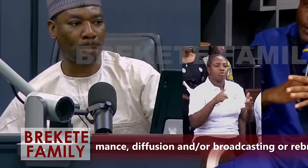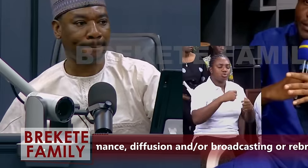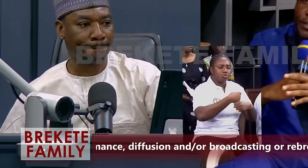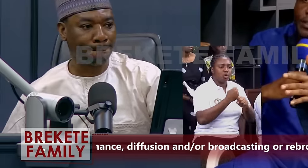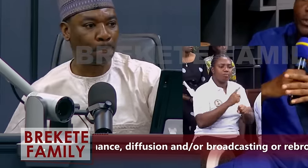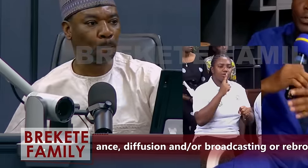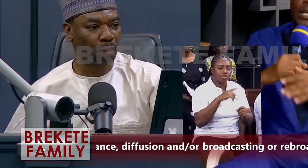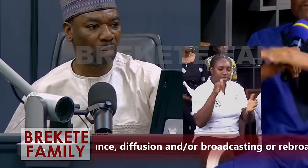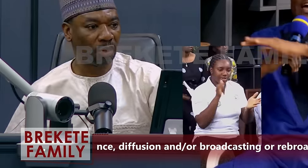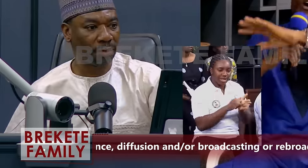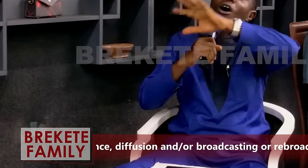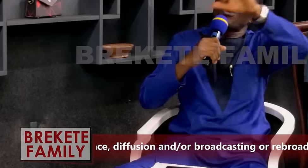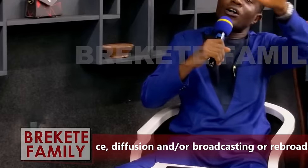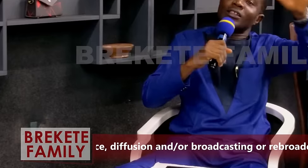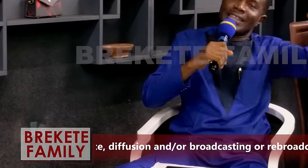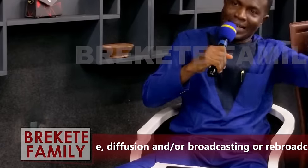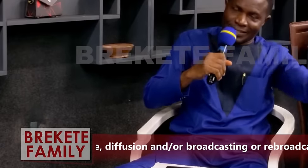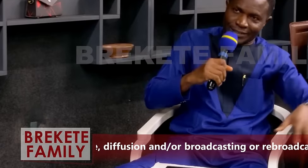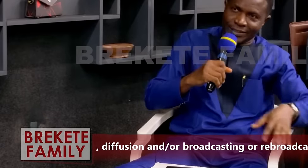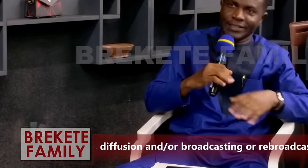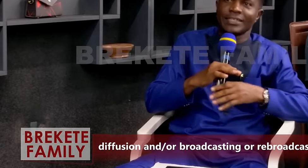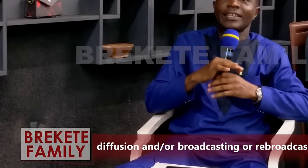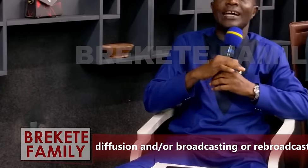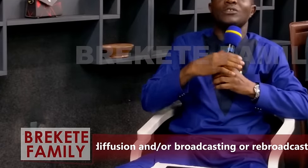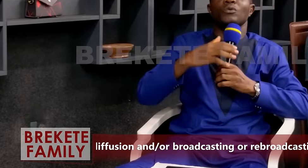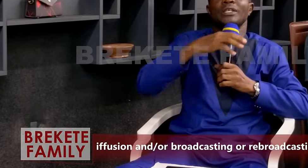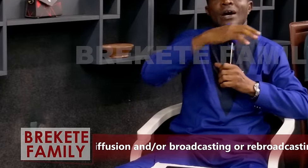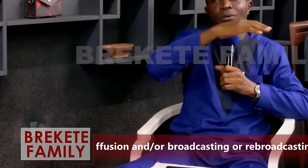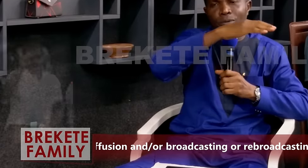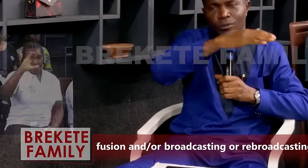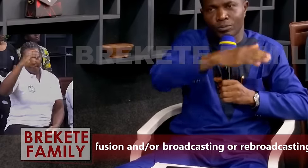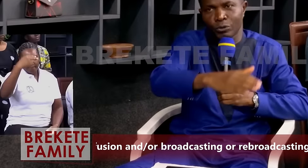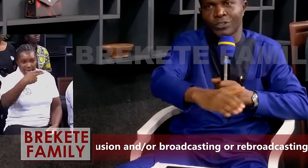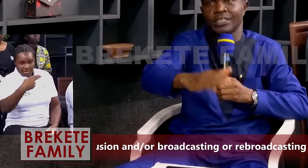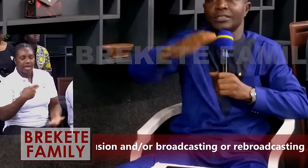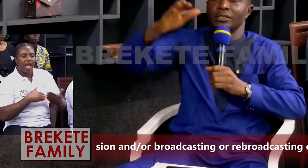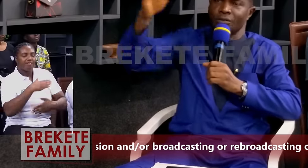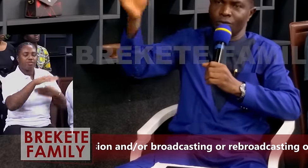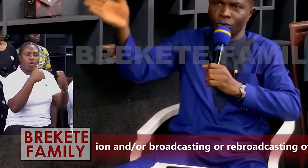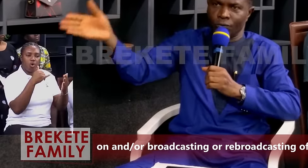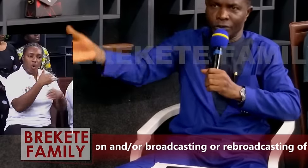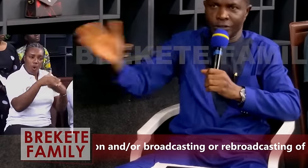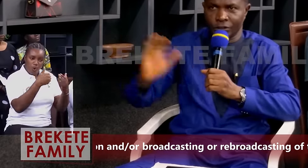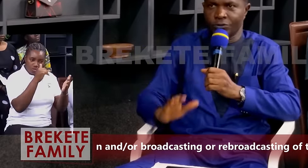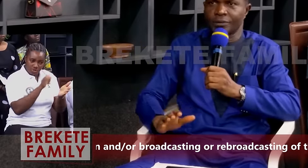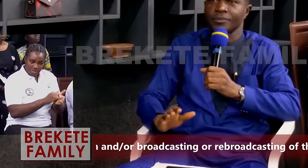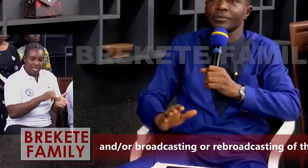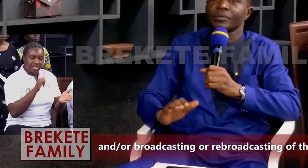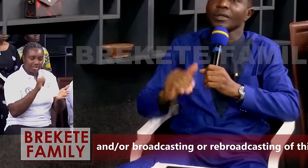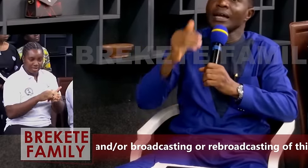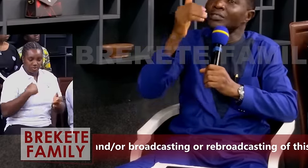matching. So it's after all that we now proceed, you know, for the